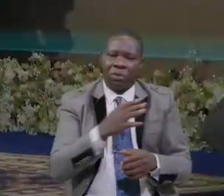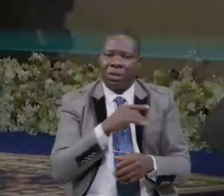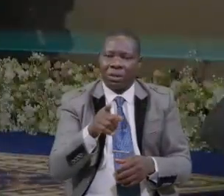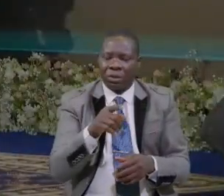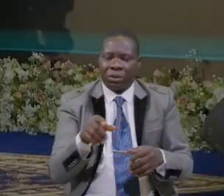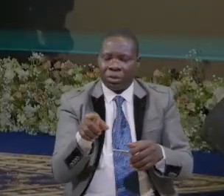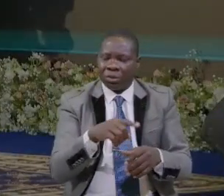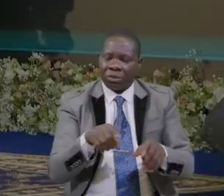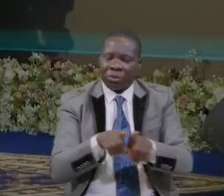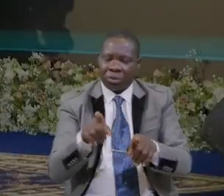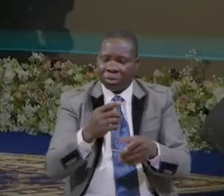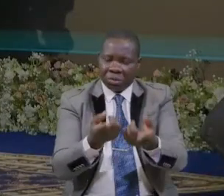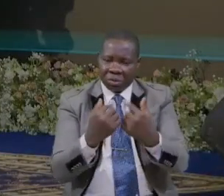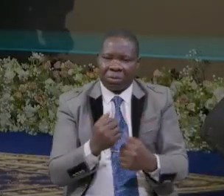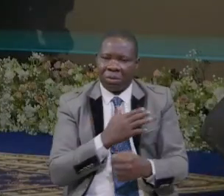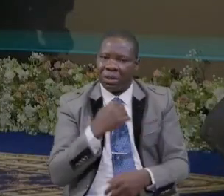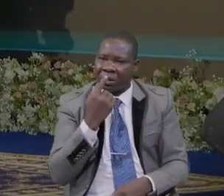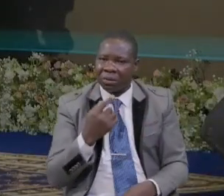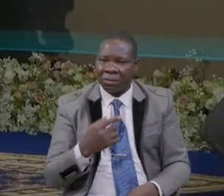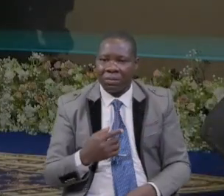say, before he says that,